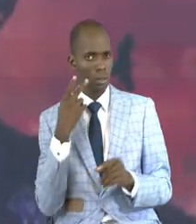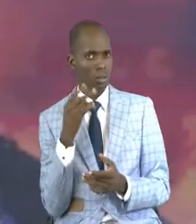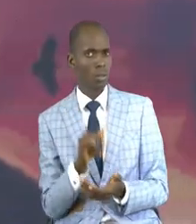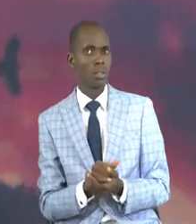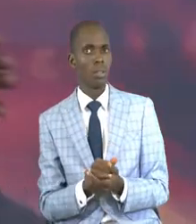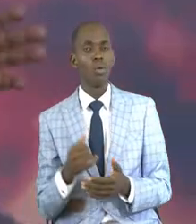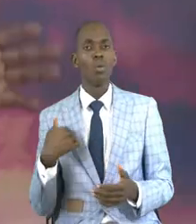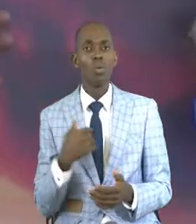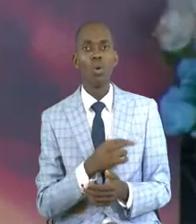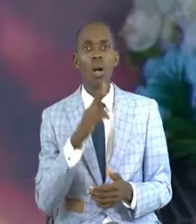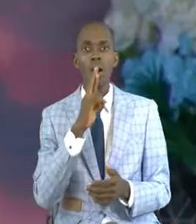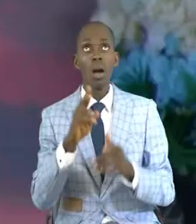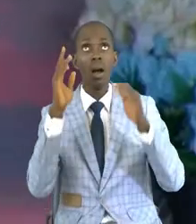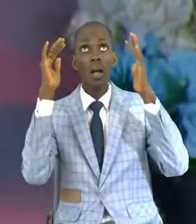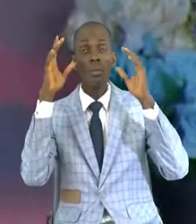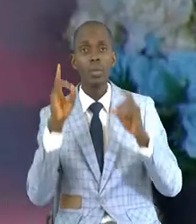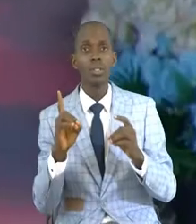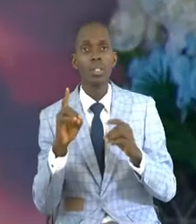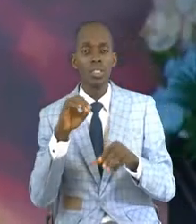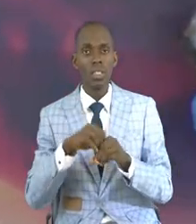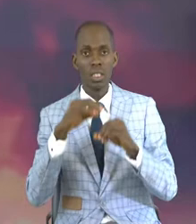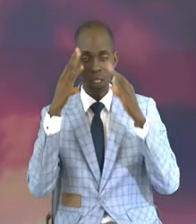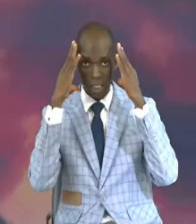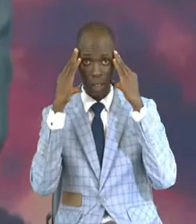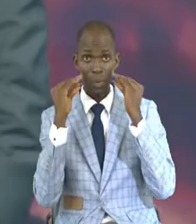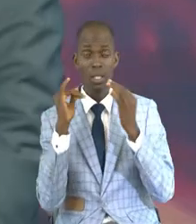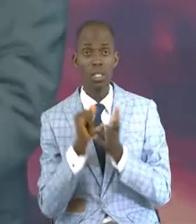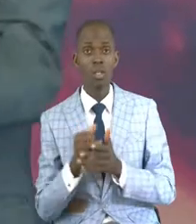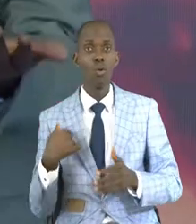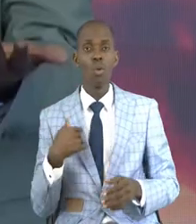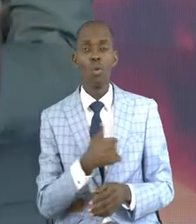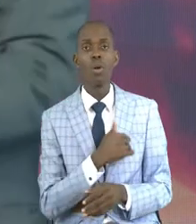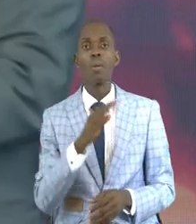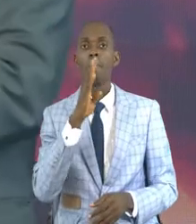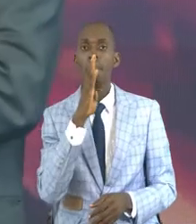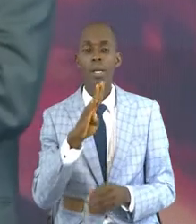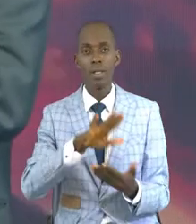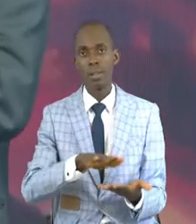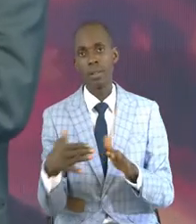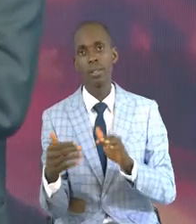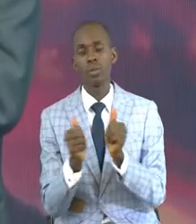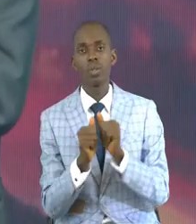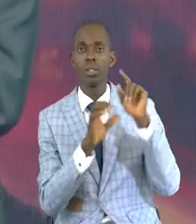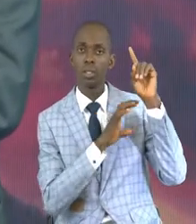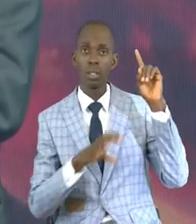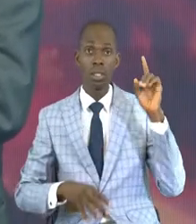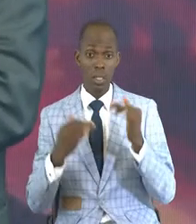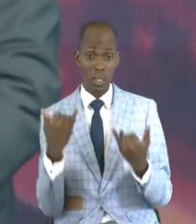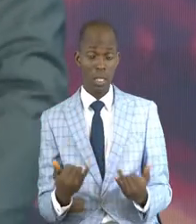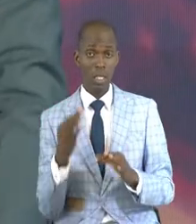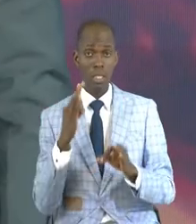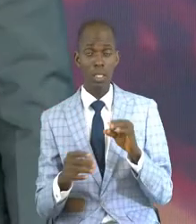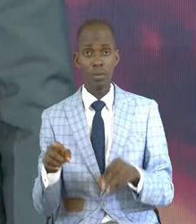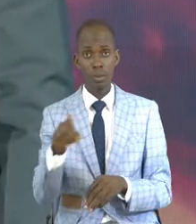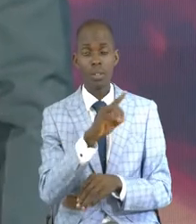expected in experience that we be dead with Christ. Now, if we be dead with Christ,